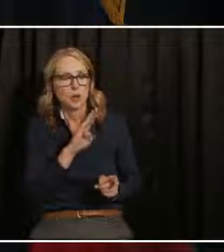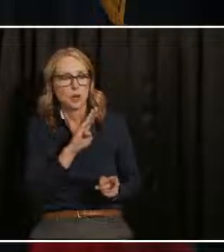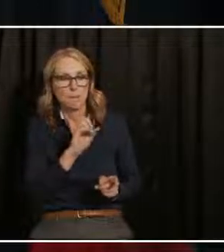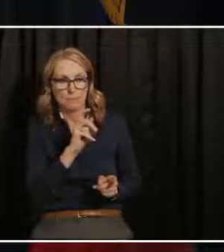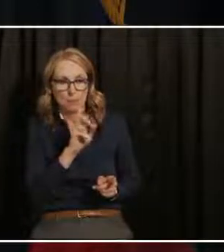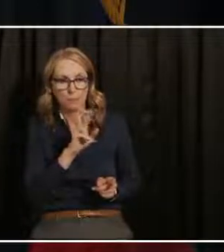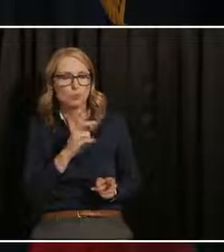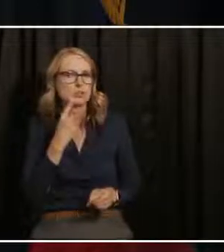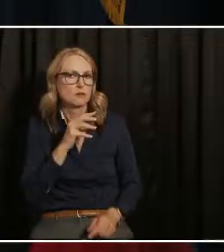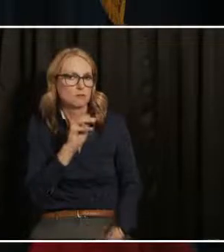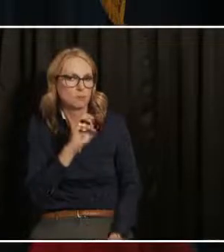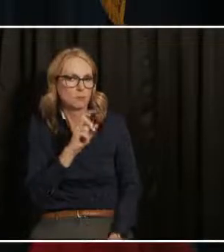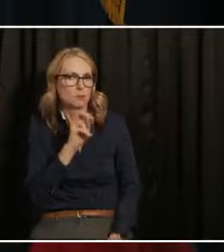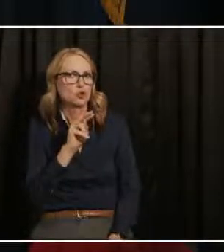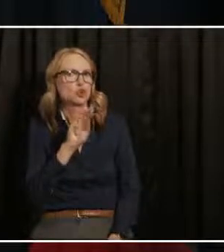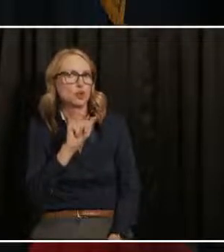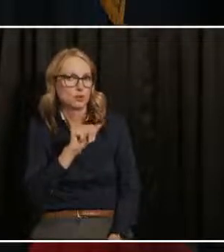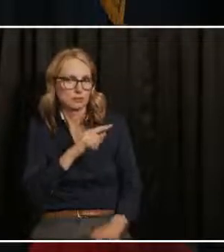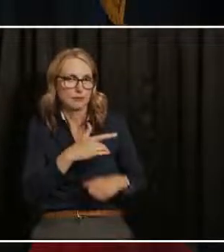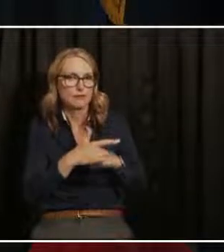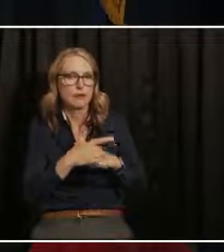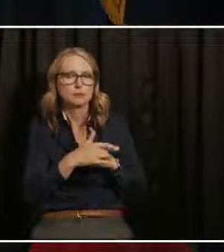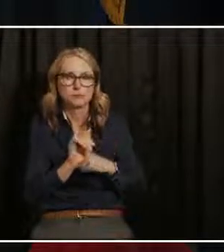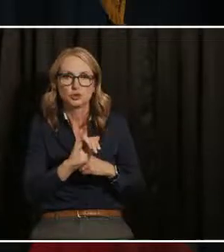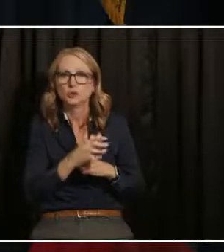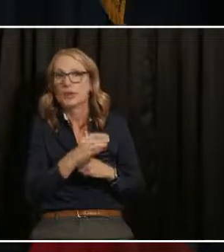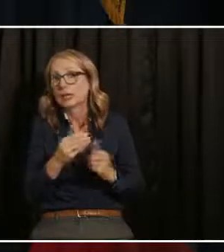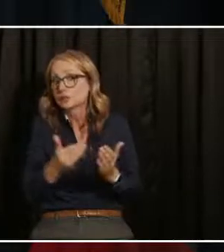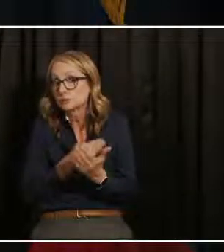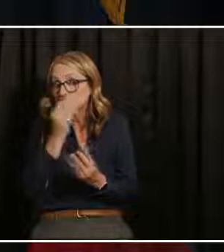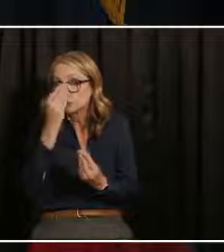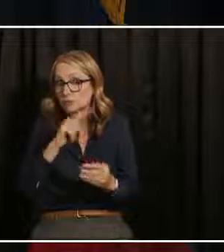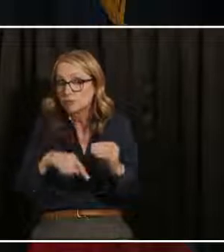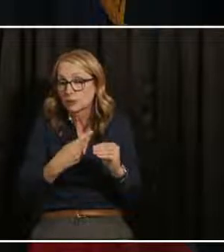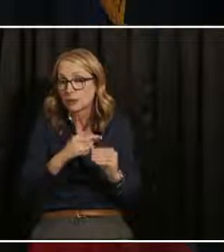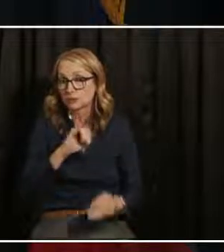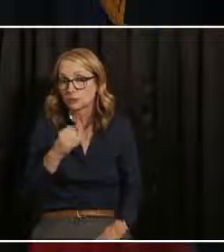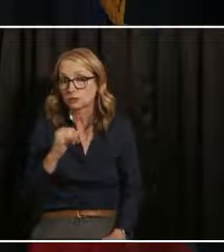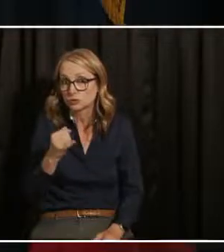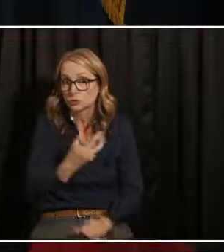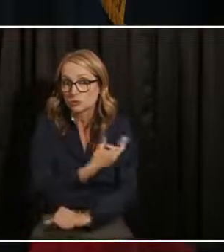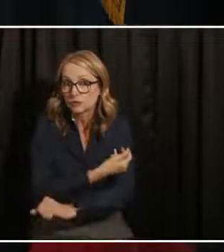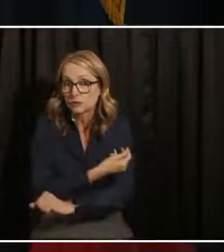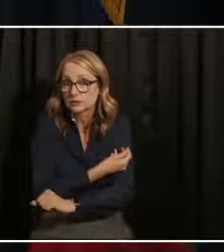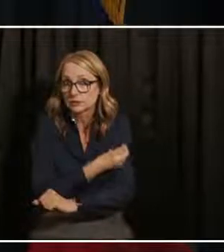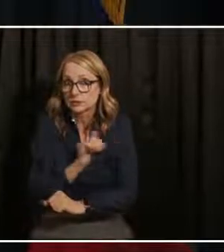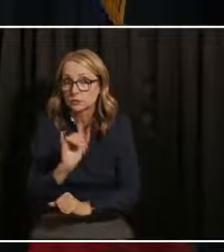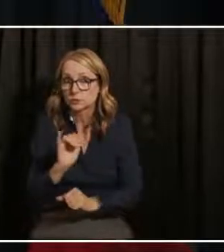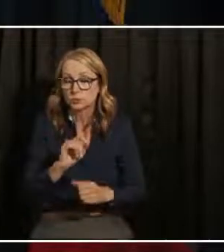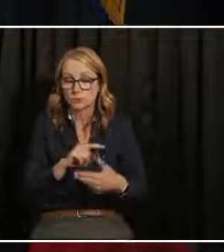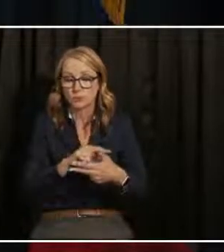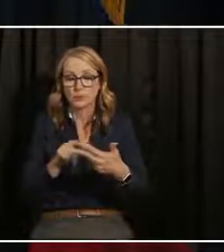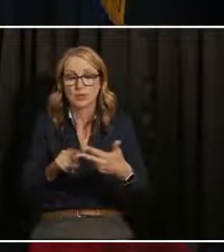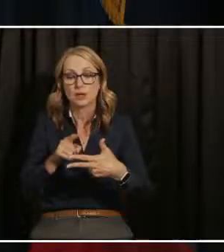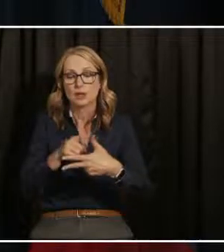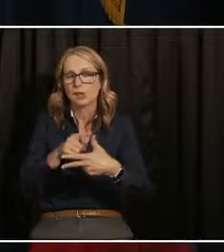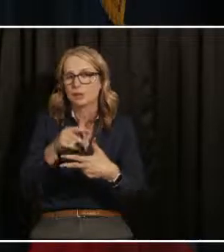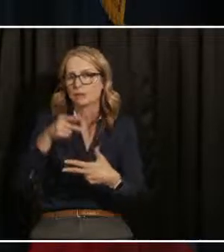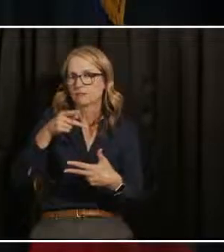well. I'll get into that. There's some new data out today on Johnson & Johnson. But with regard to the Pfizer